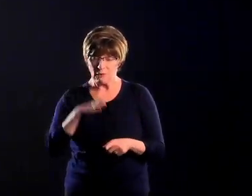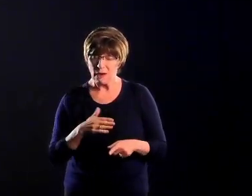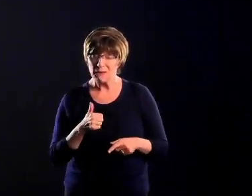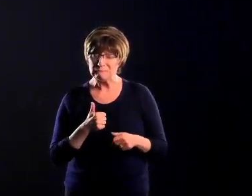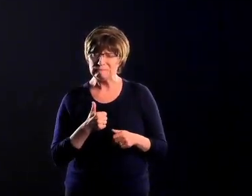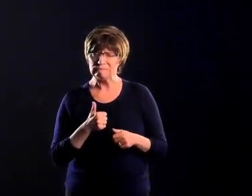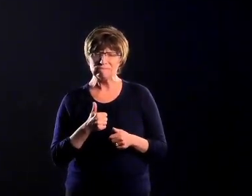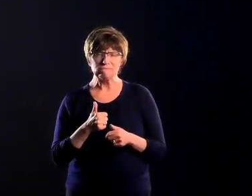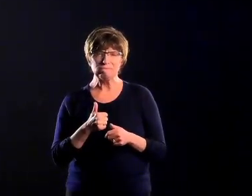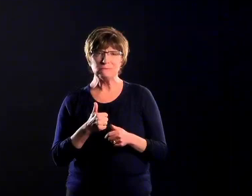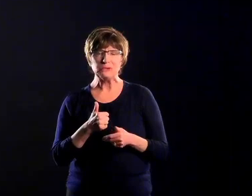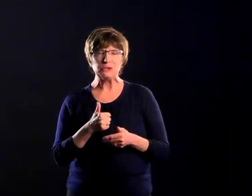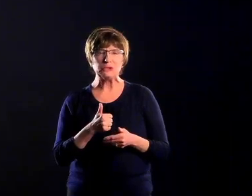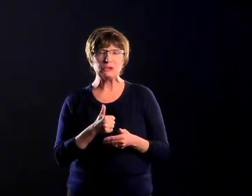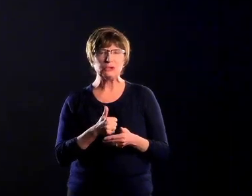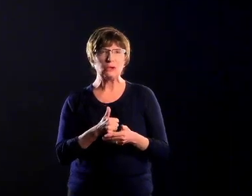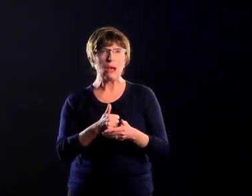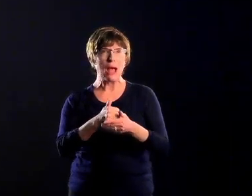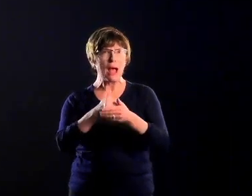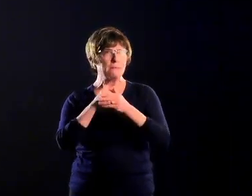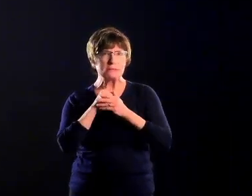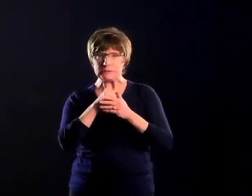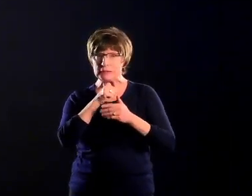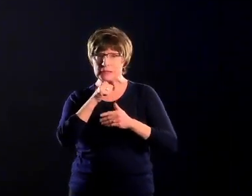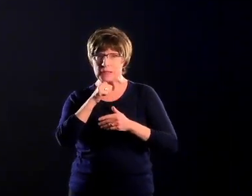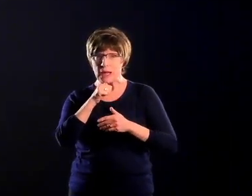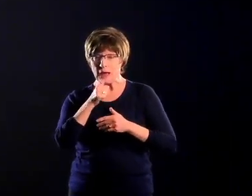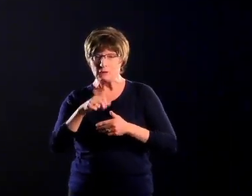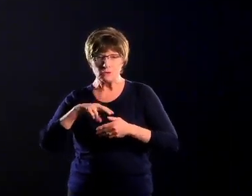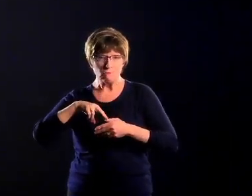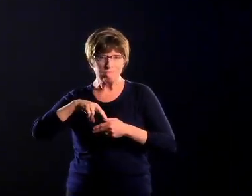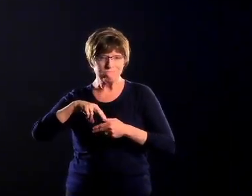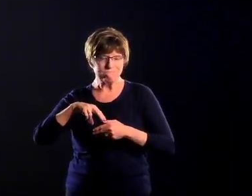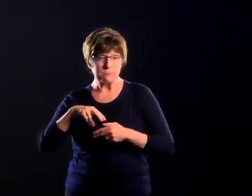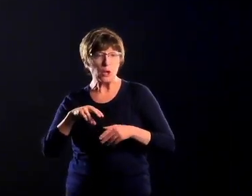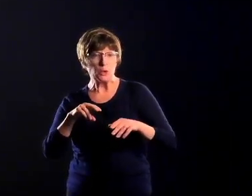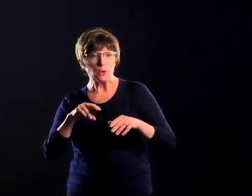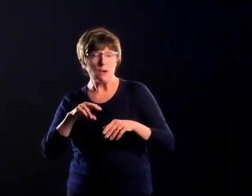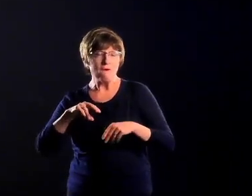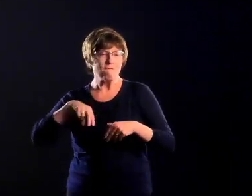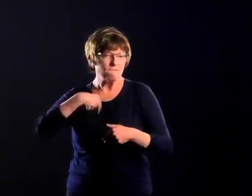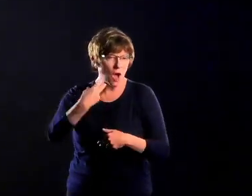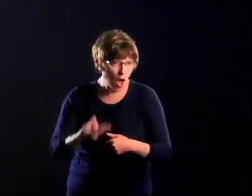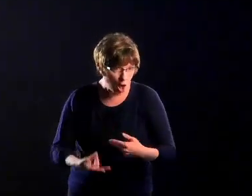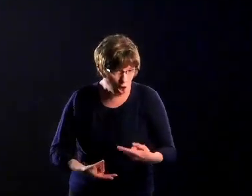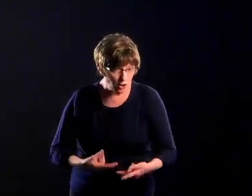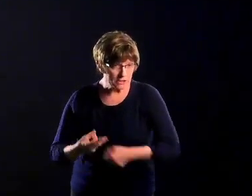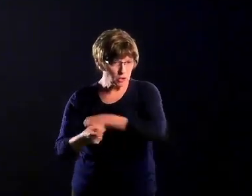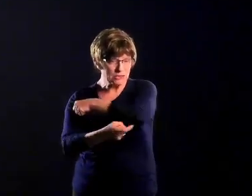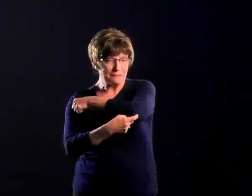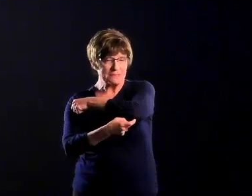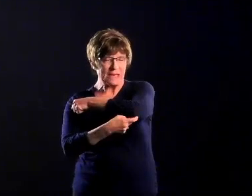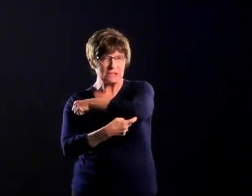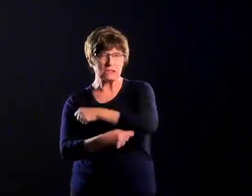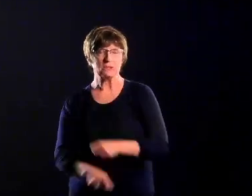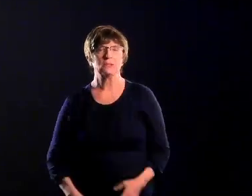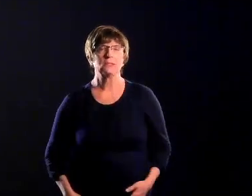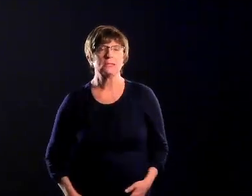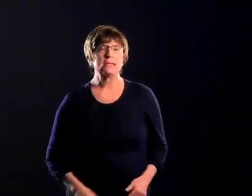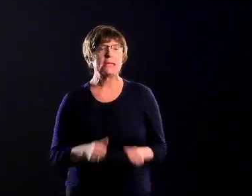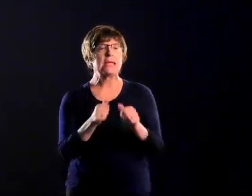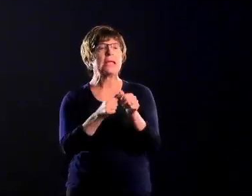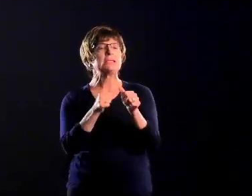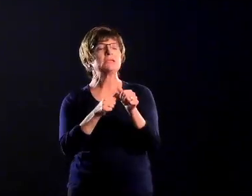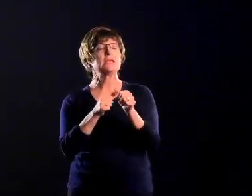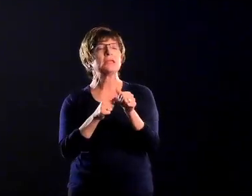us not to succumb to temptation. In each of these circumstances, as Jesus is